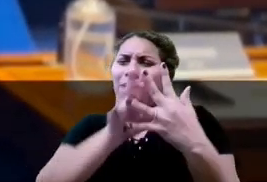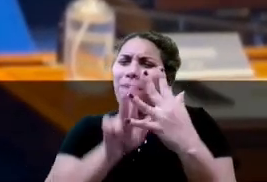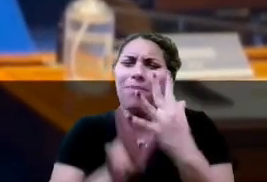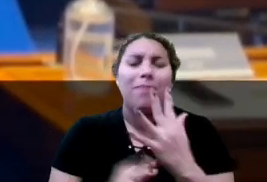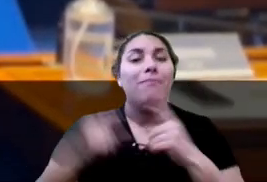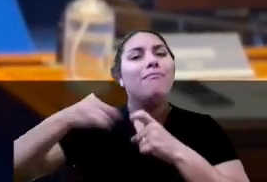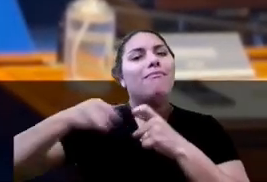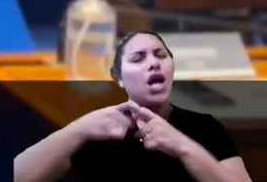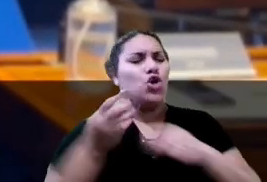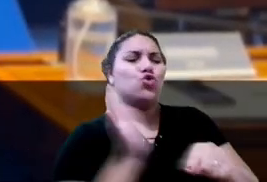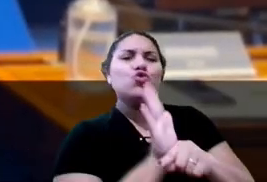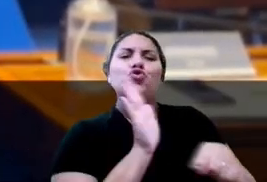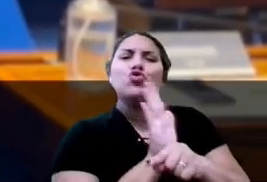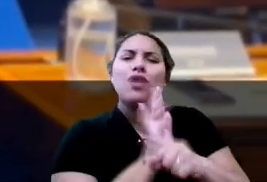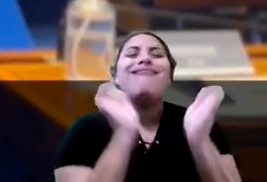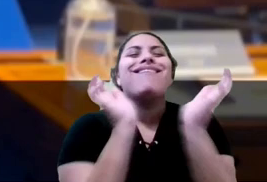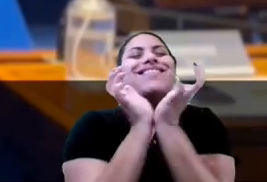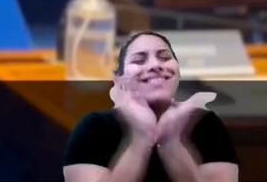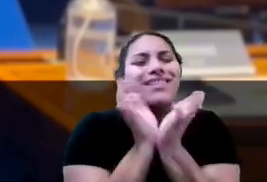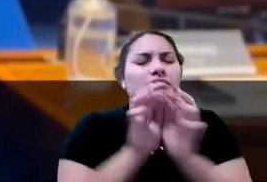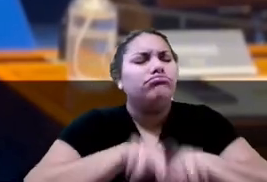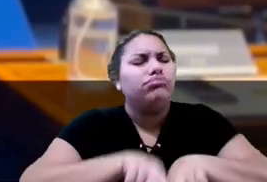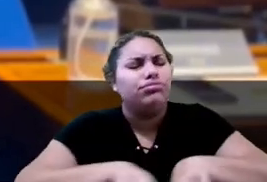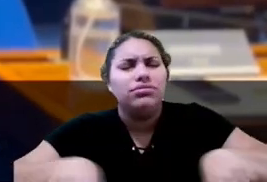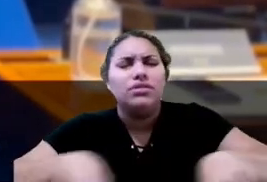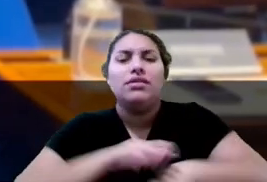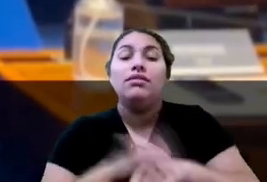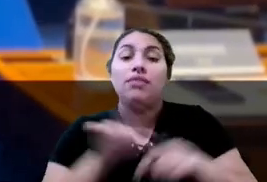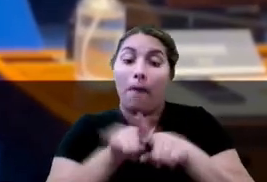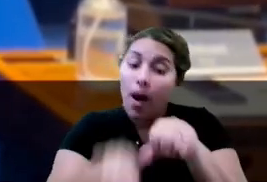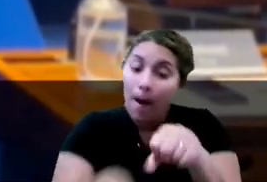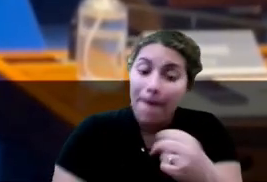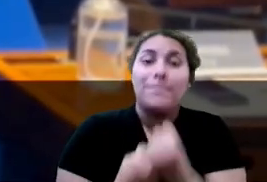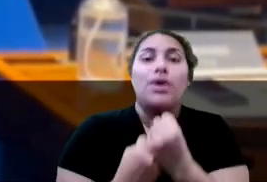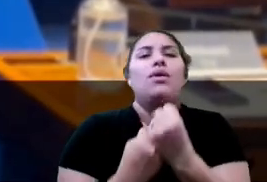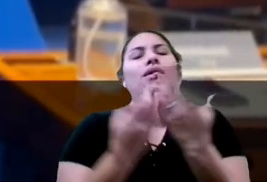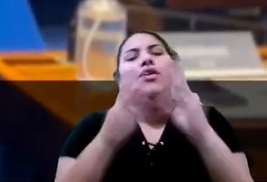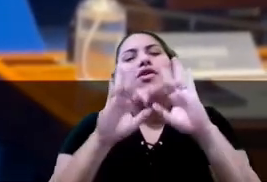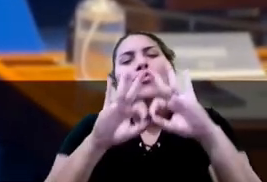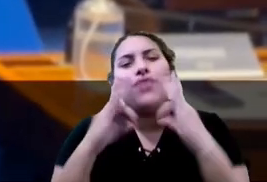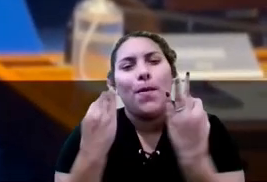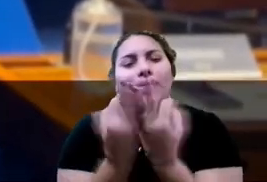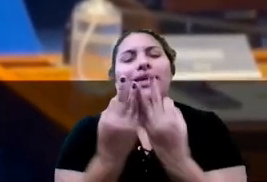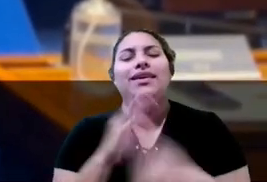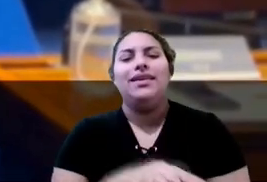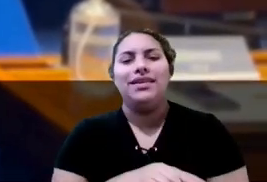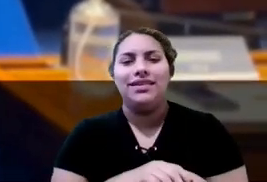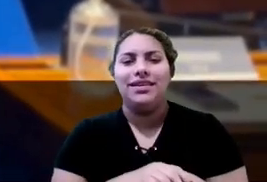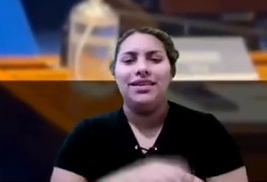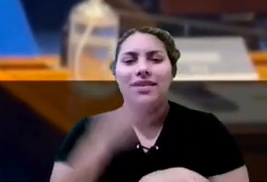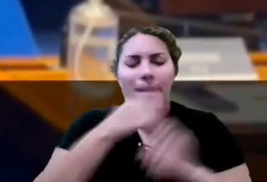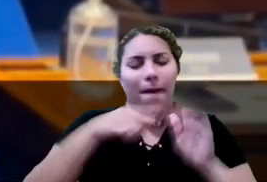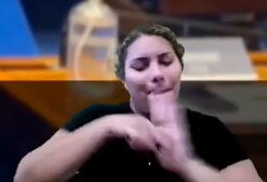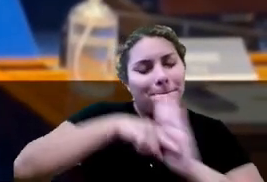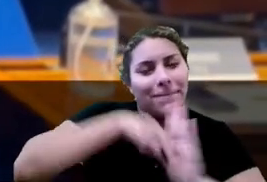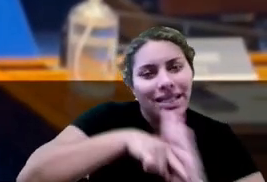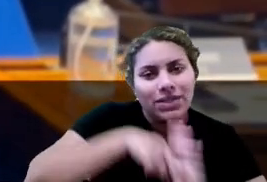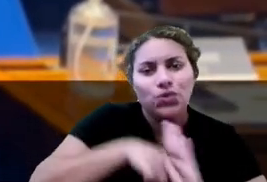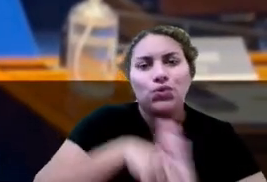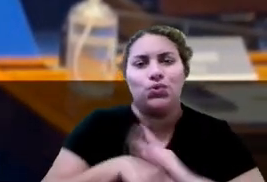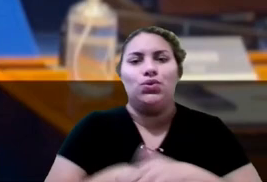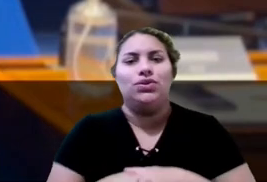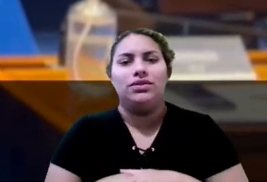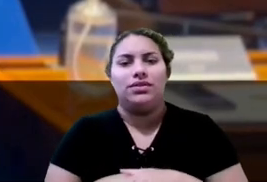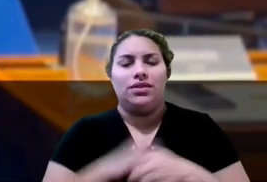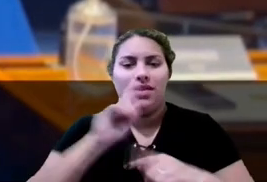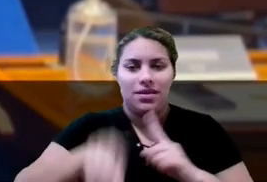this multidisciplinary care that these patients require, support to families, research